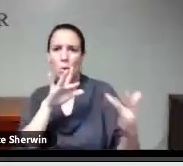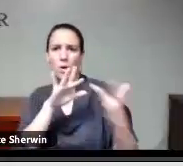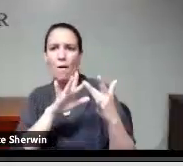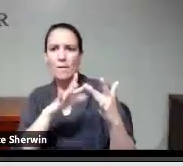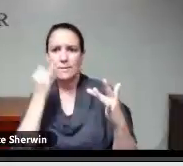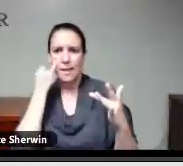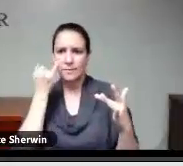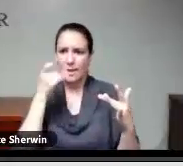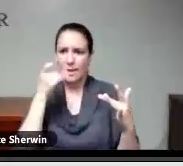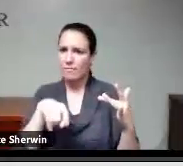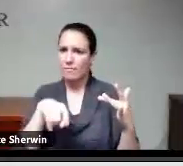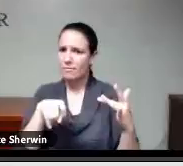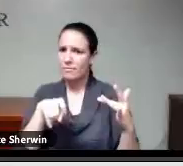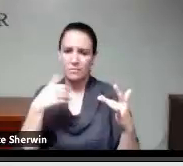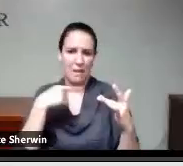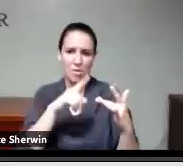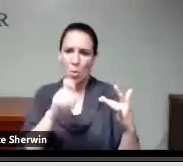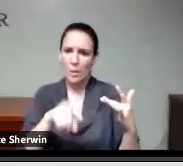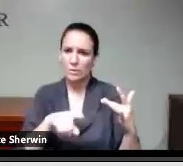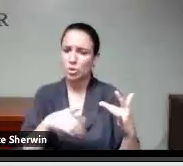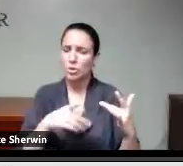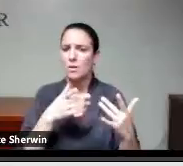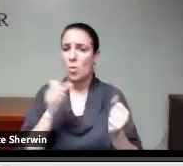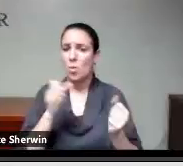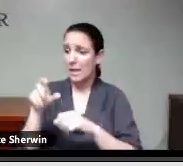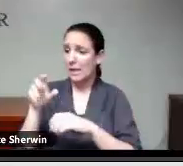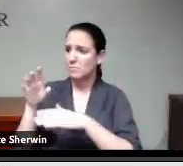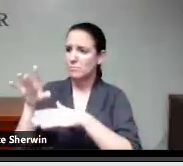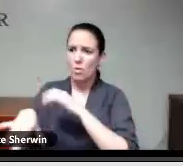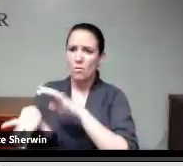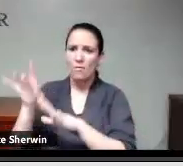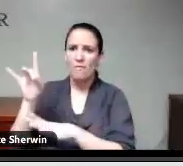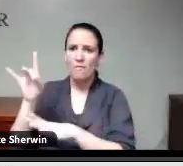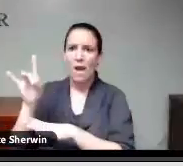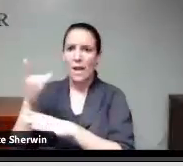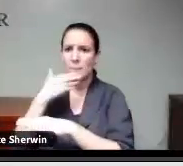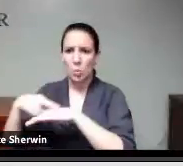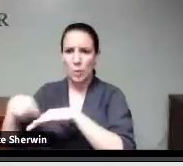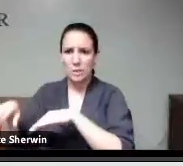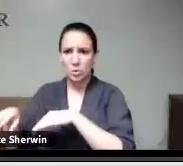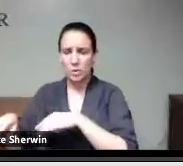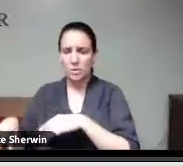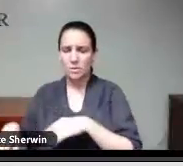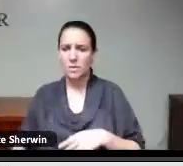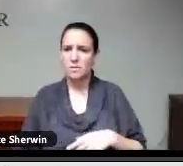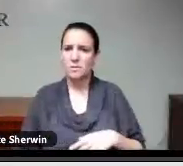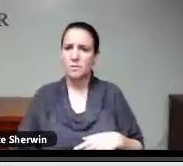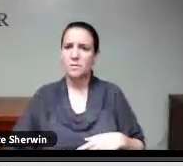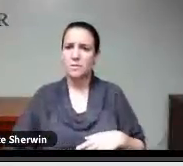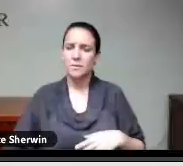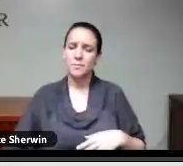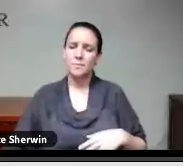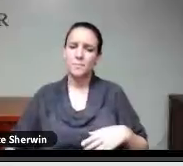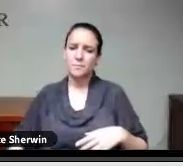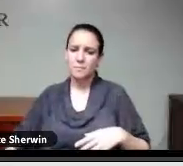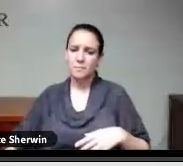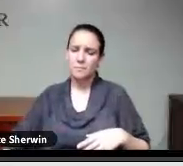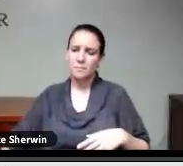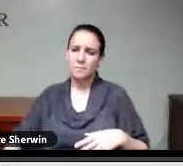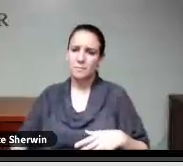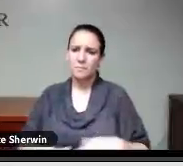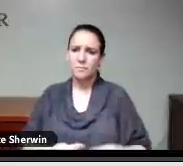navigate the library resources. They think that the programs and services that we've offered are